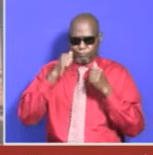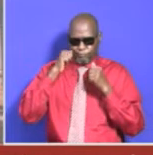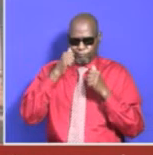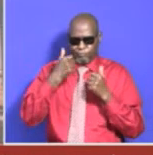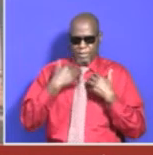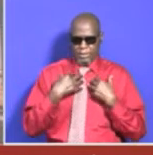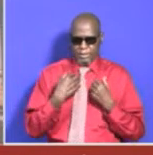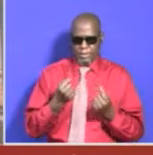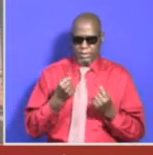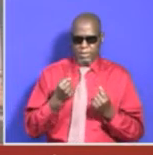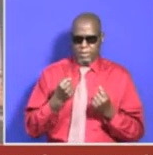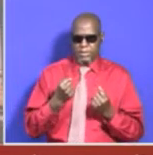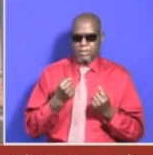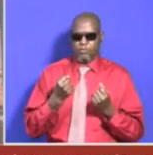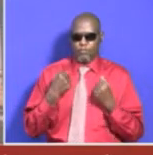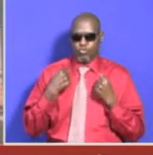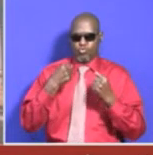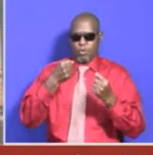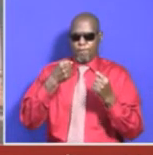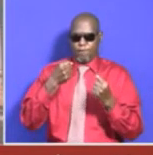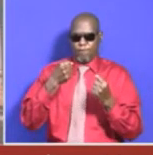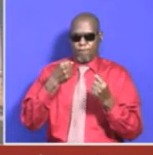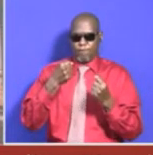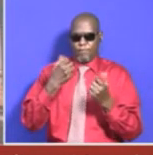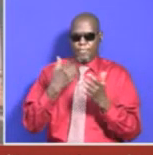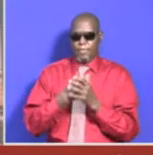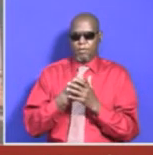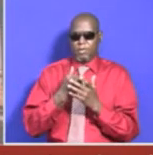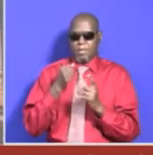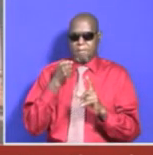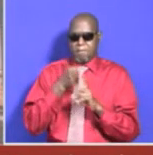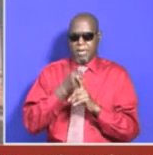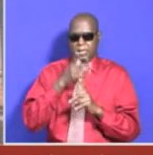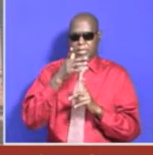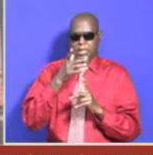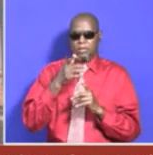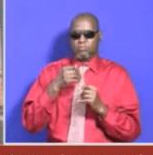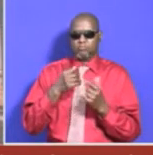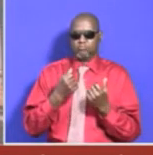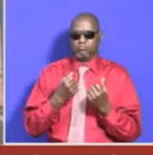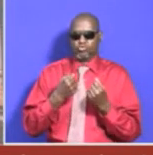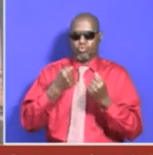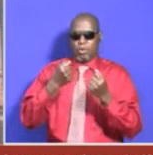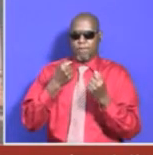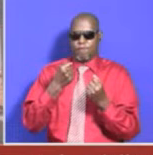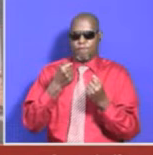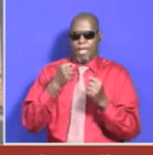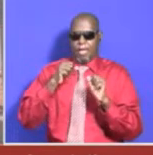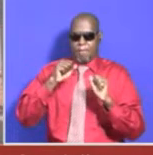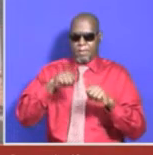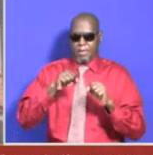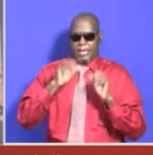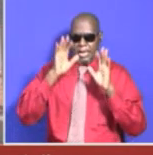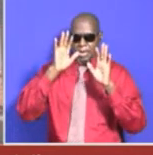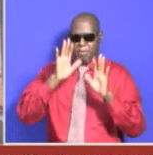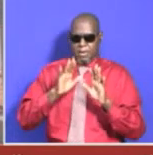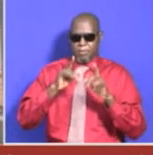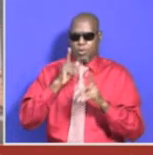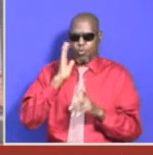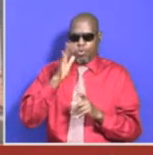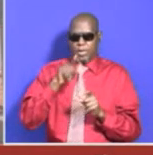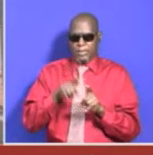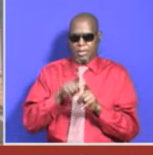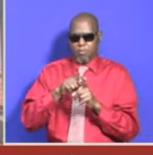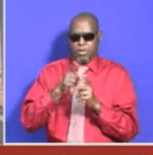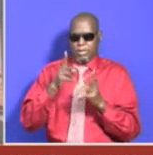medical conditions that may negatively impact their driving abilities, hence boosting road safety. The campaign will also conduct vehicles